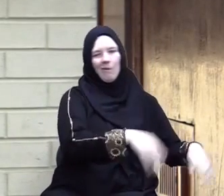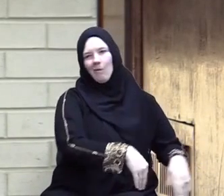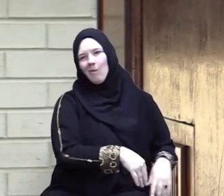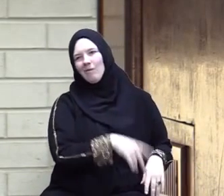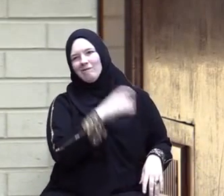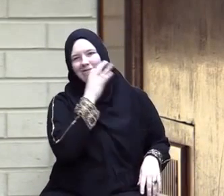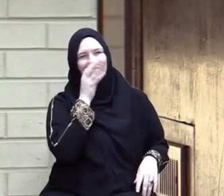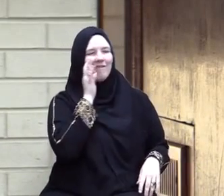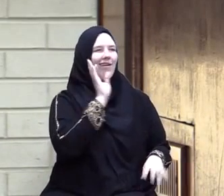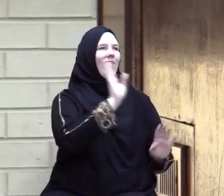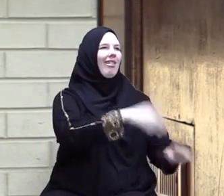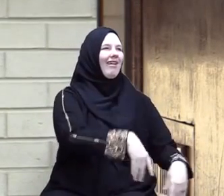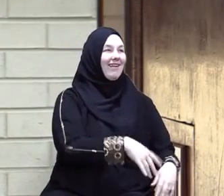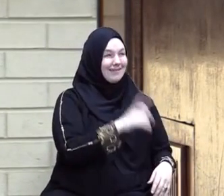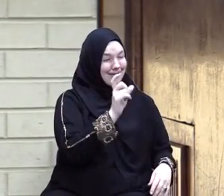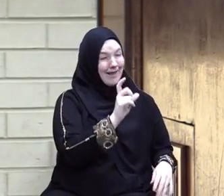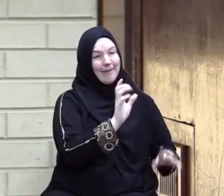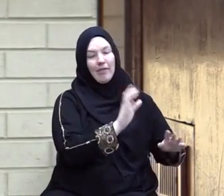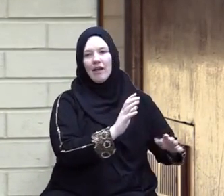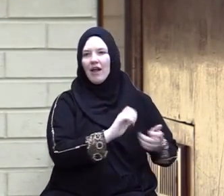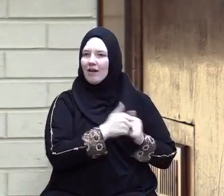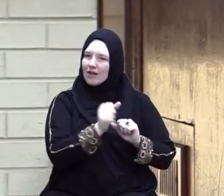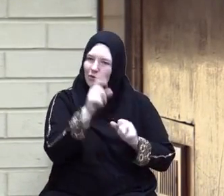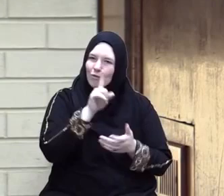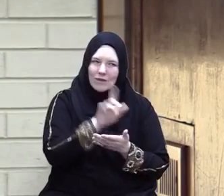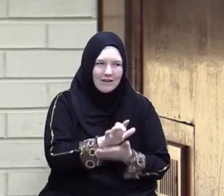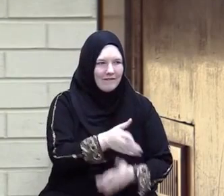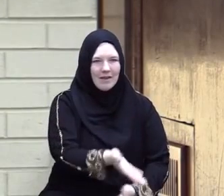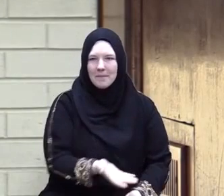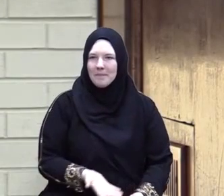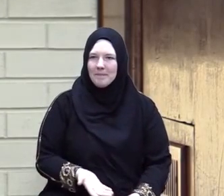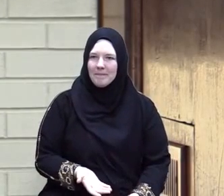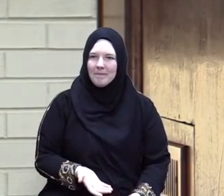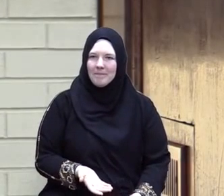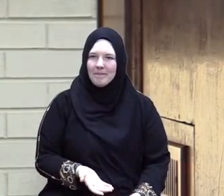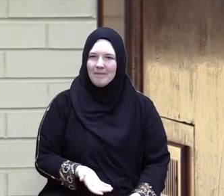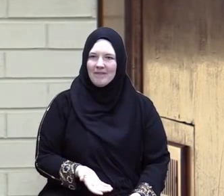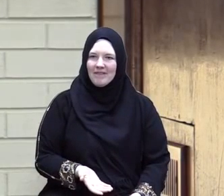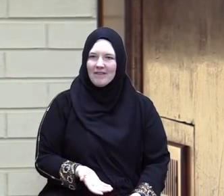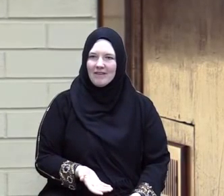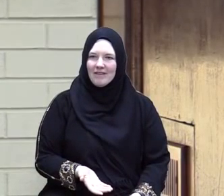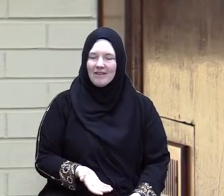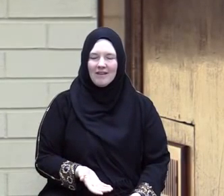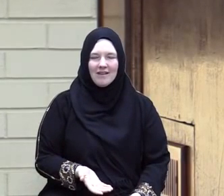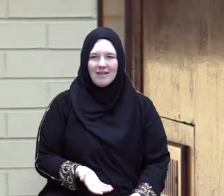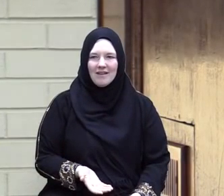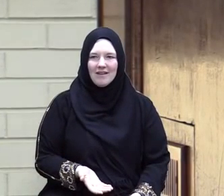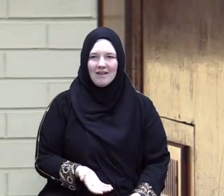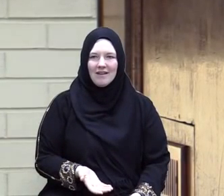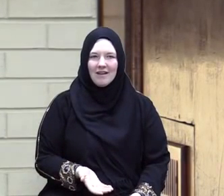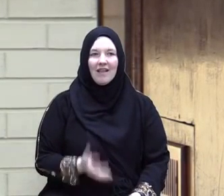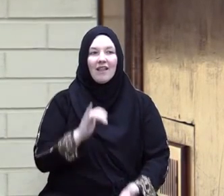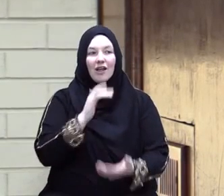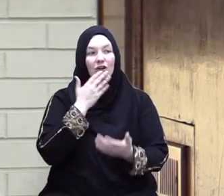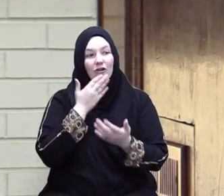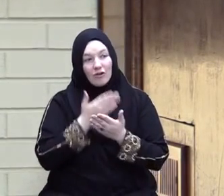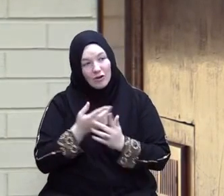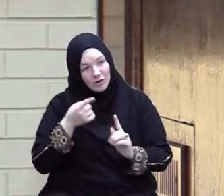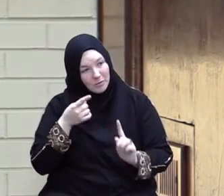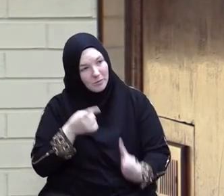for, how could you believe them? How could you believe them? So the good point